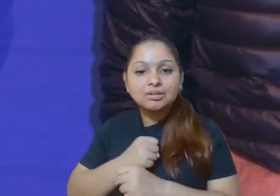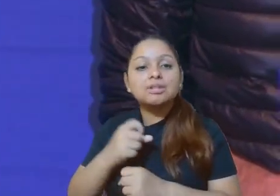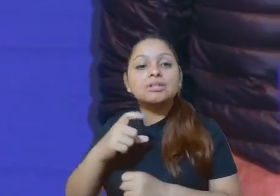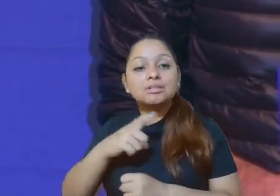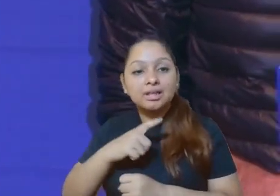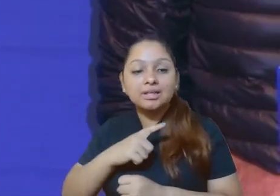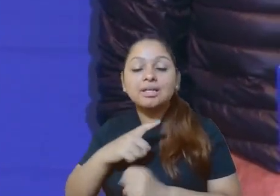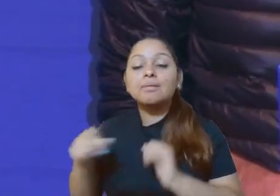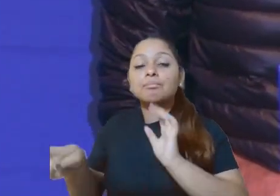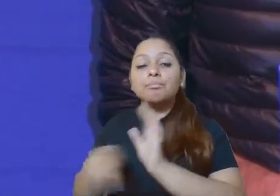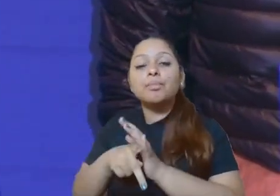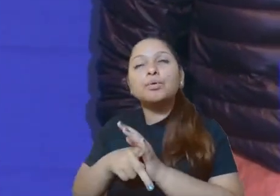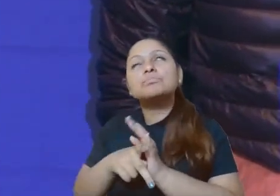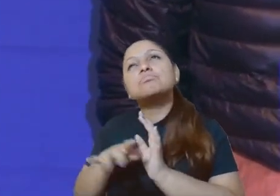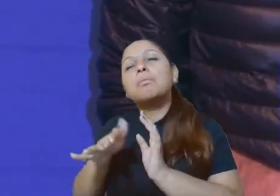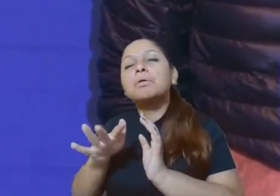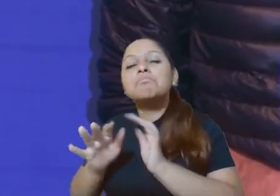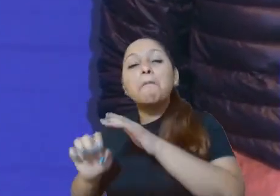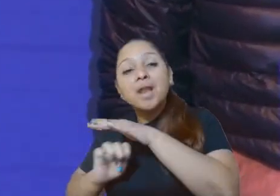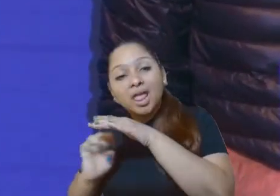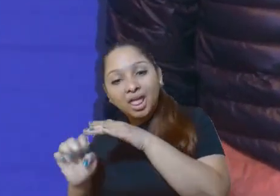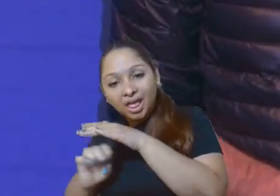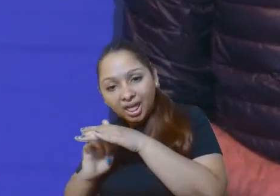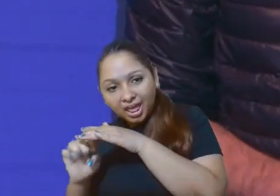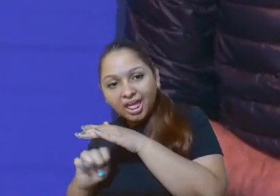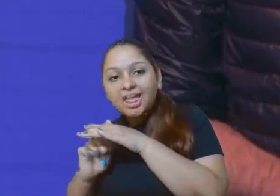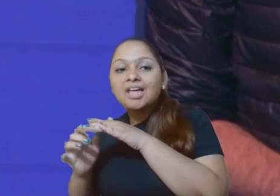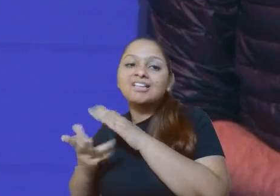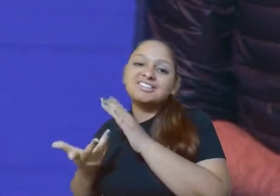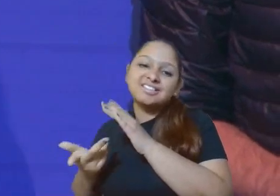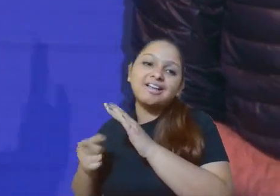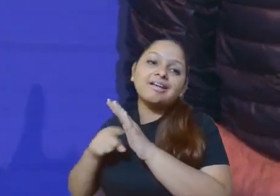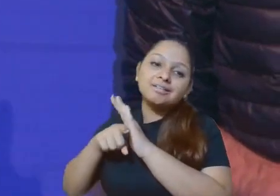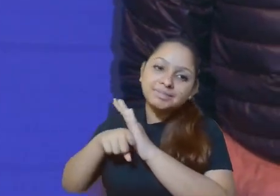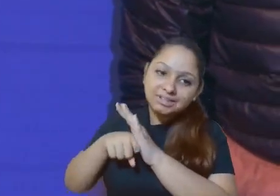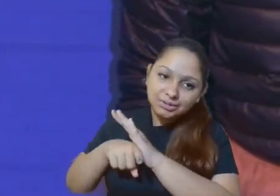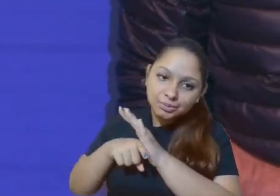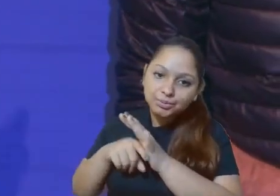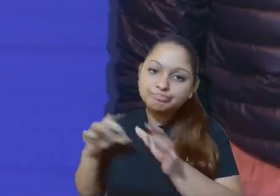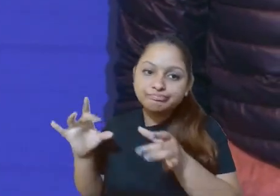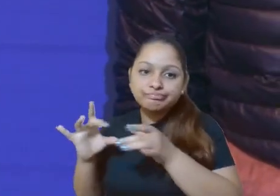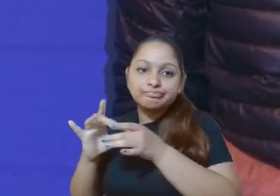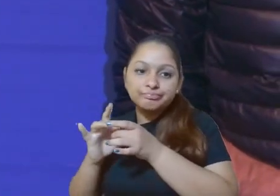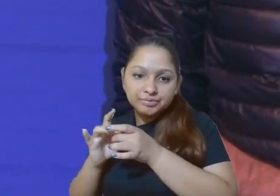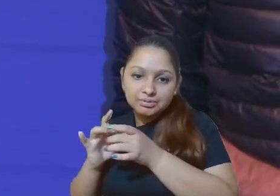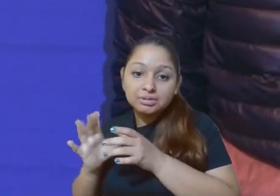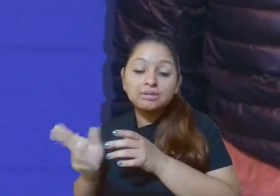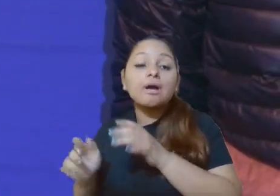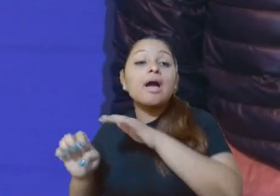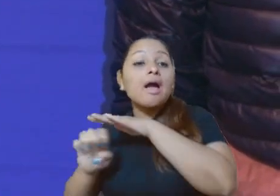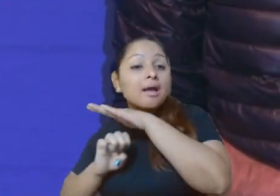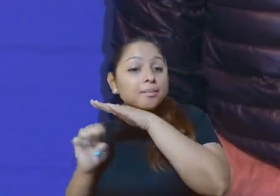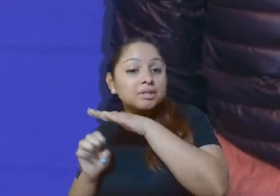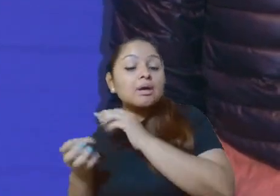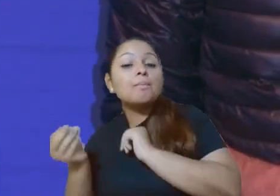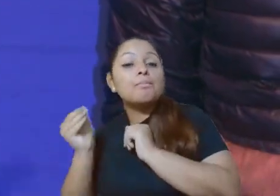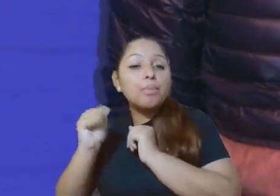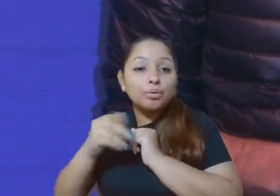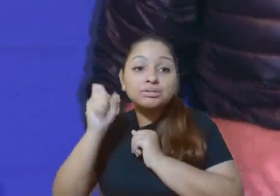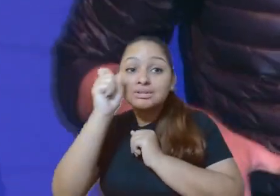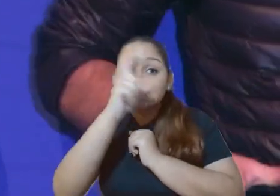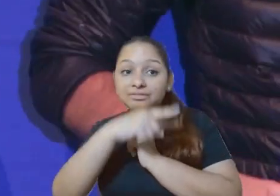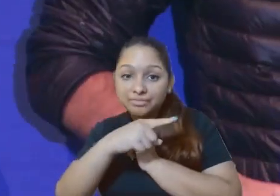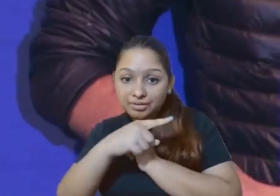for startups, but really to bridge the gap between researcher and company. So the company places a challenge that needs